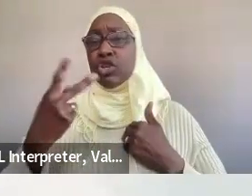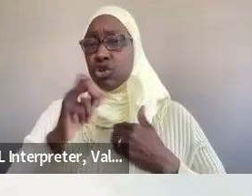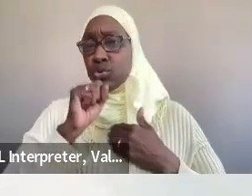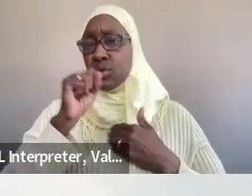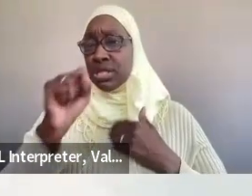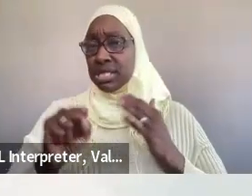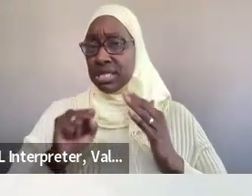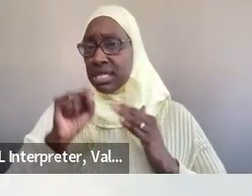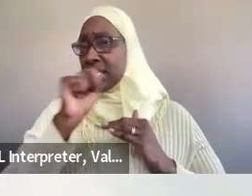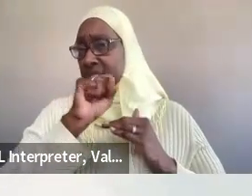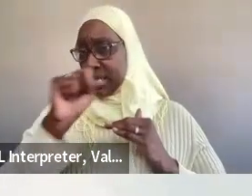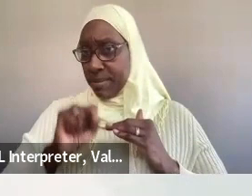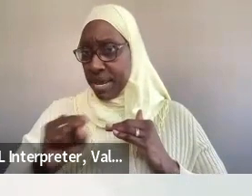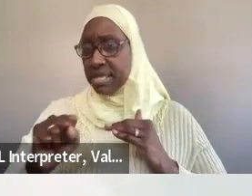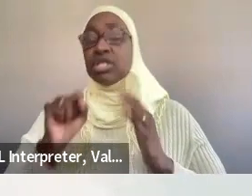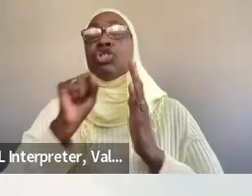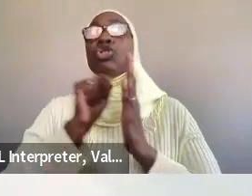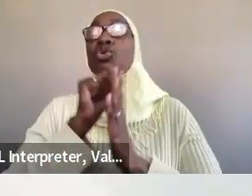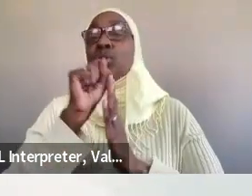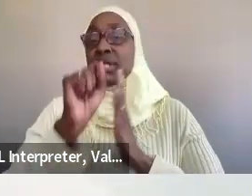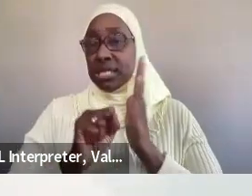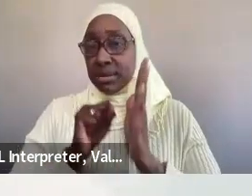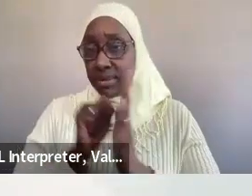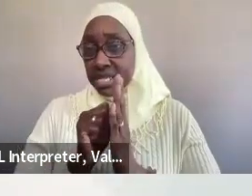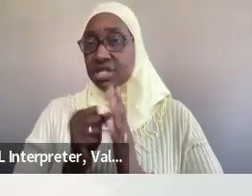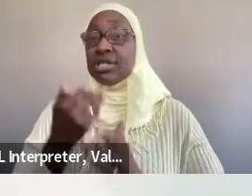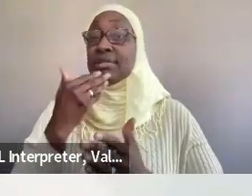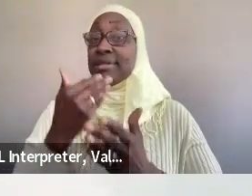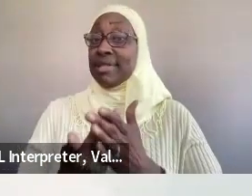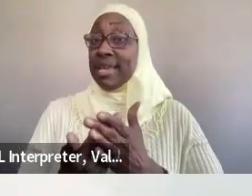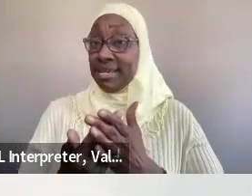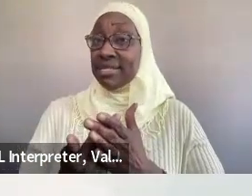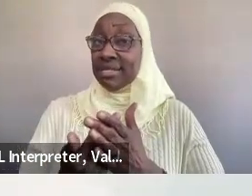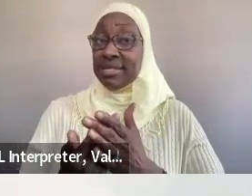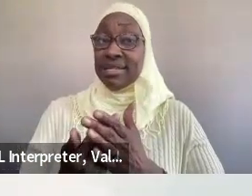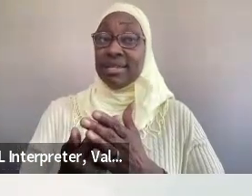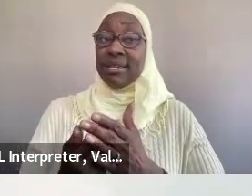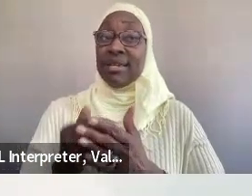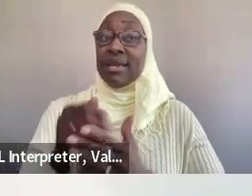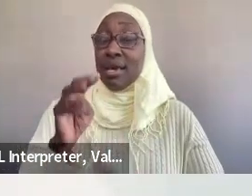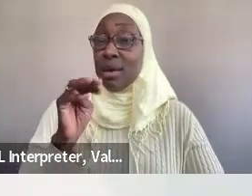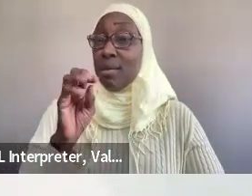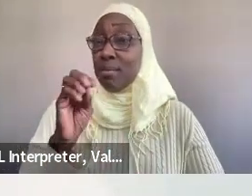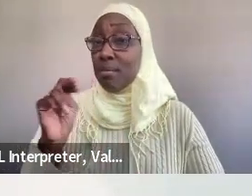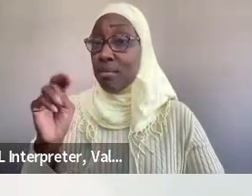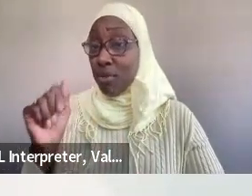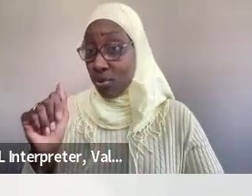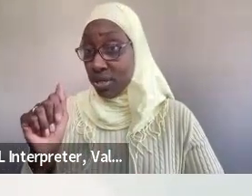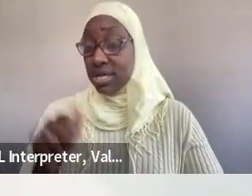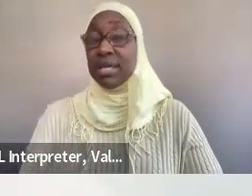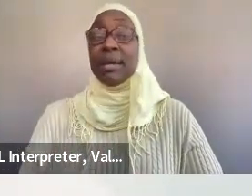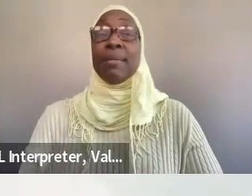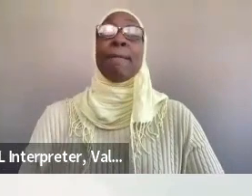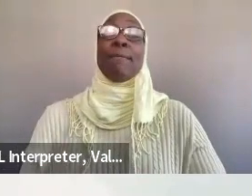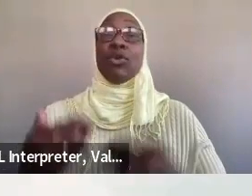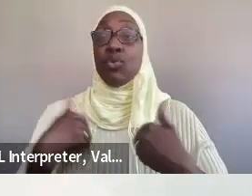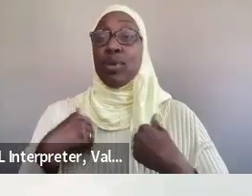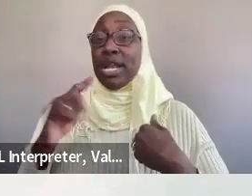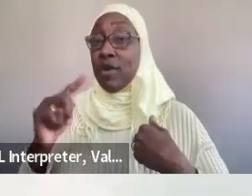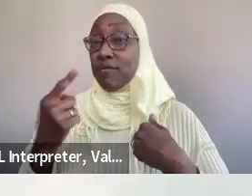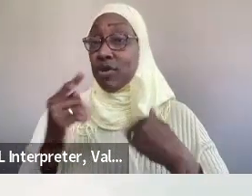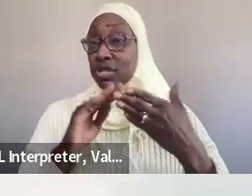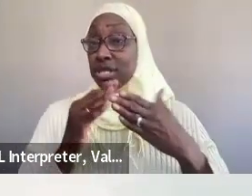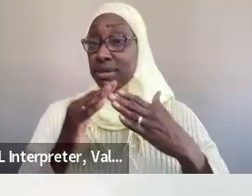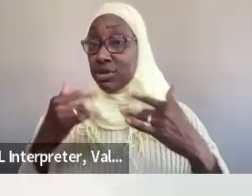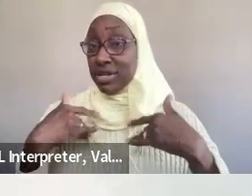and Allied for reserving a room for us to be able to do that. We're very grateful. And this week, actually on Tuesday, we held our first community event